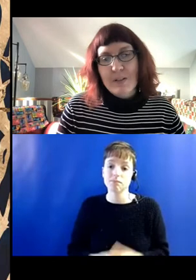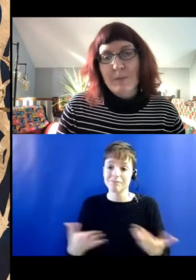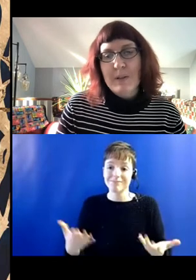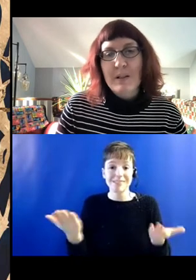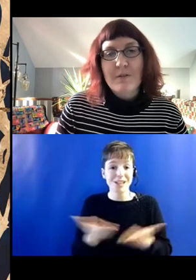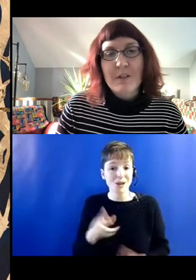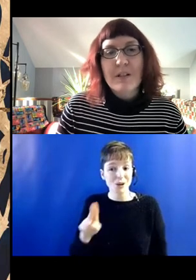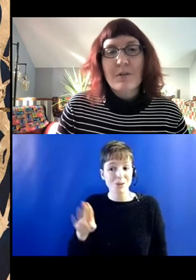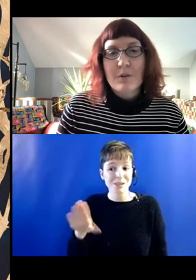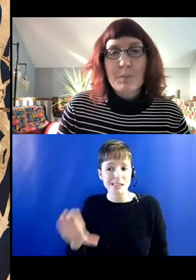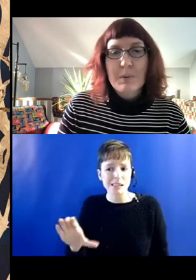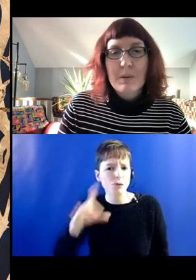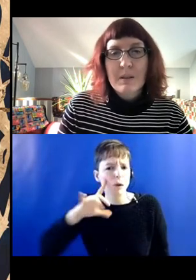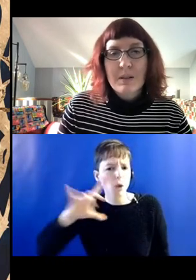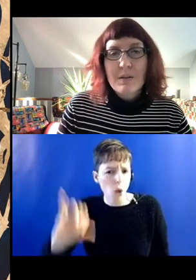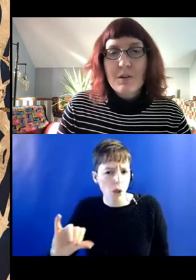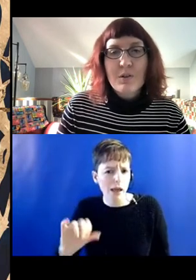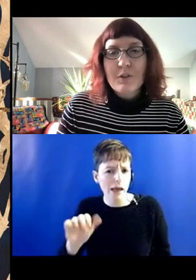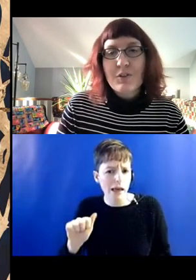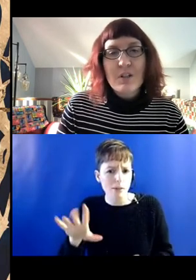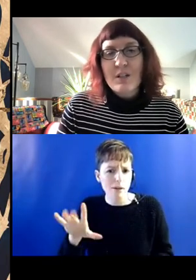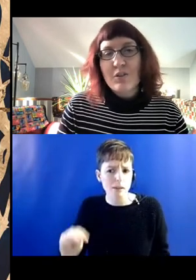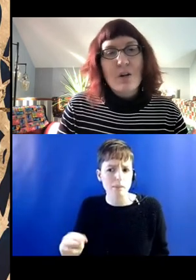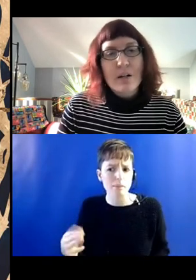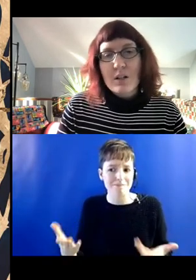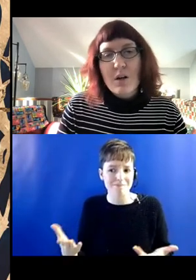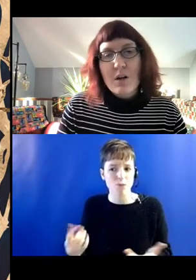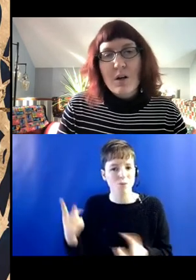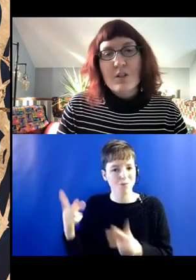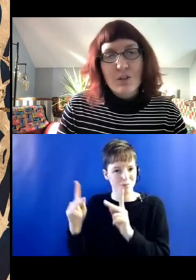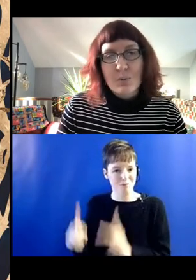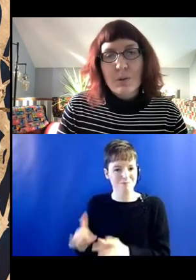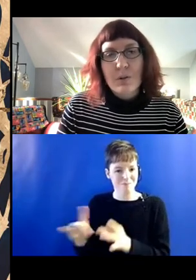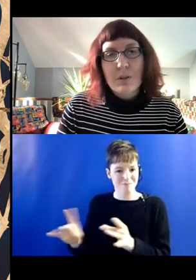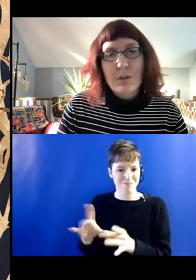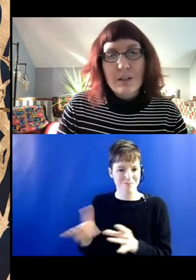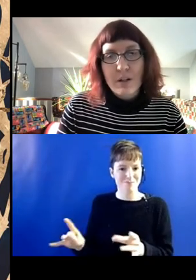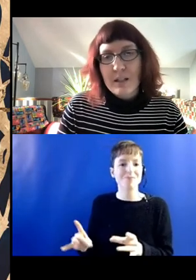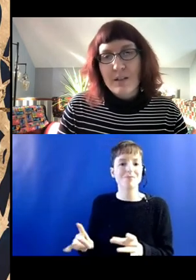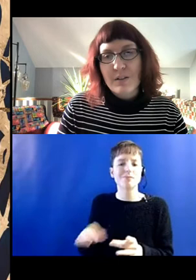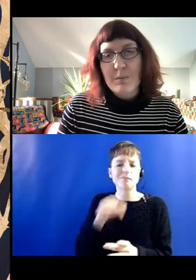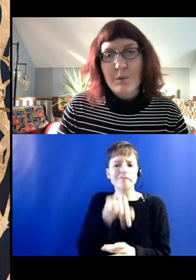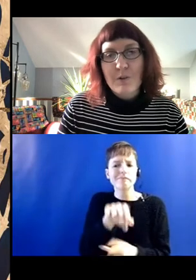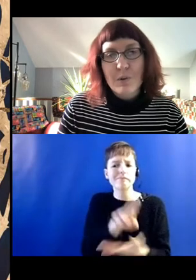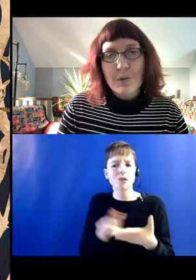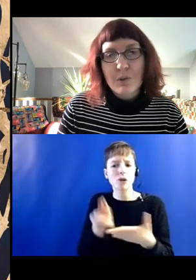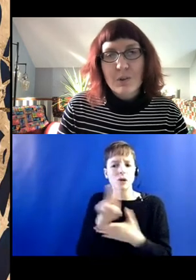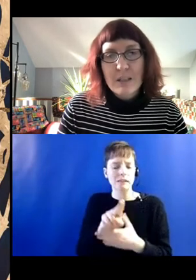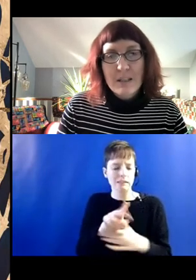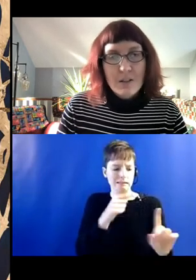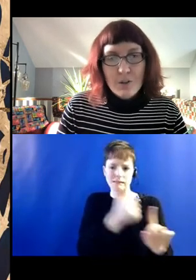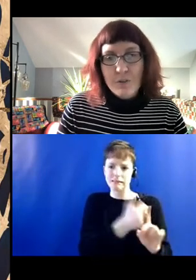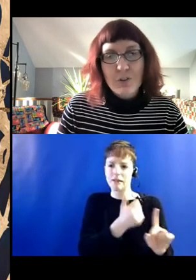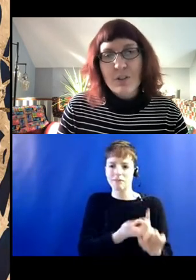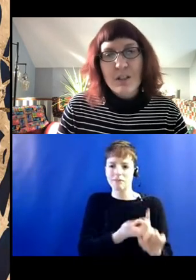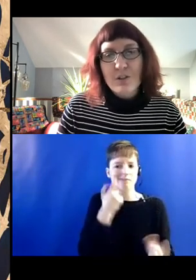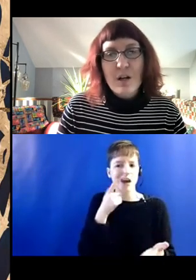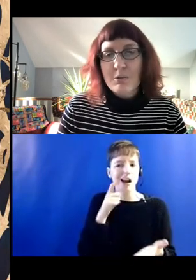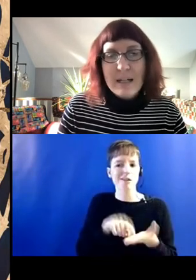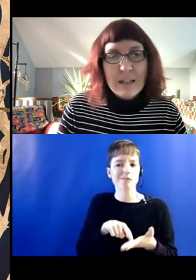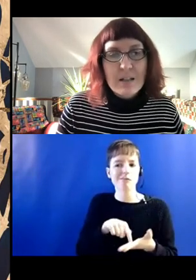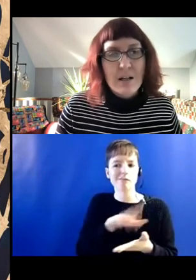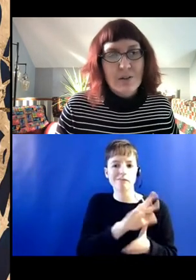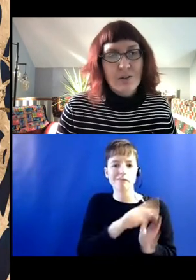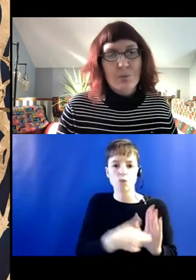of the Disability Affinity Group. The university does not acknowledge its role in targeting disabled folks. The university does